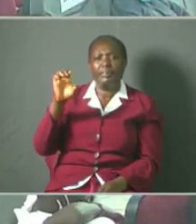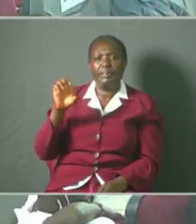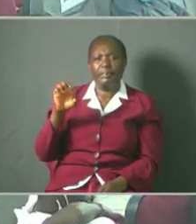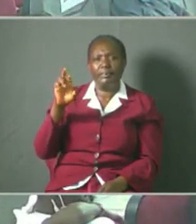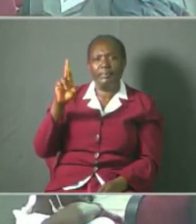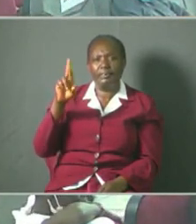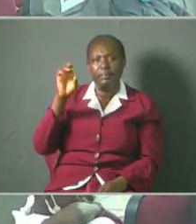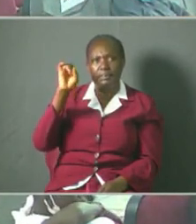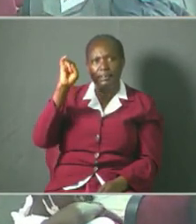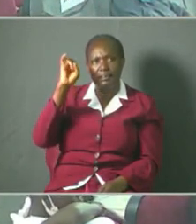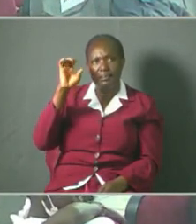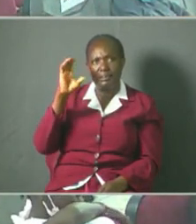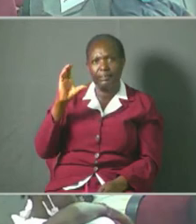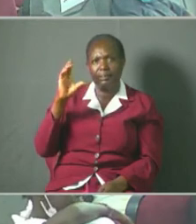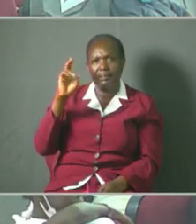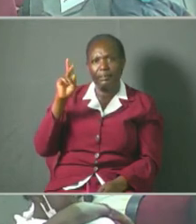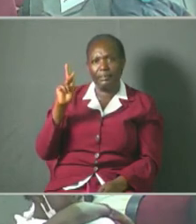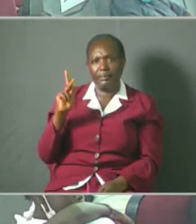paparazzi.